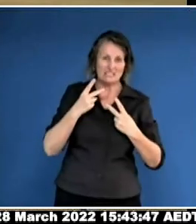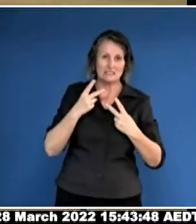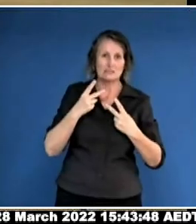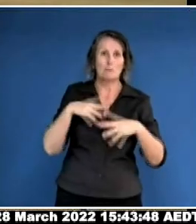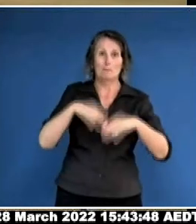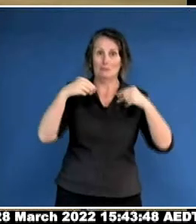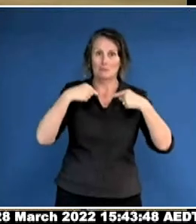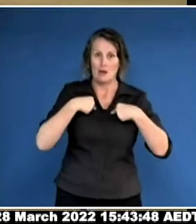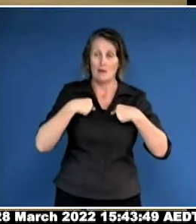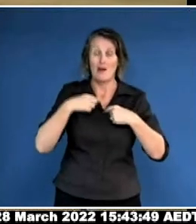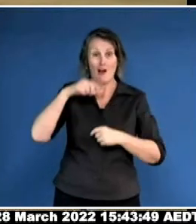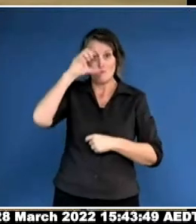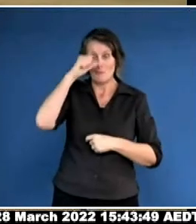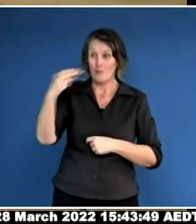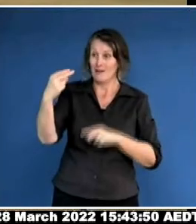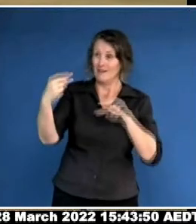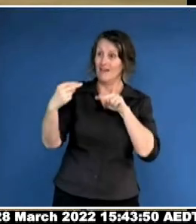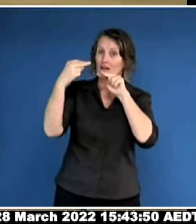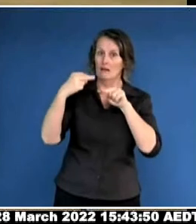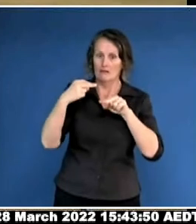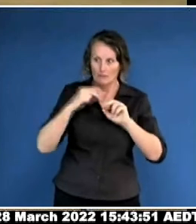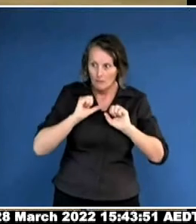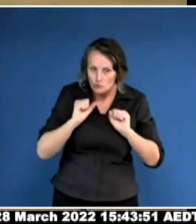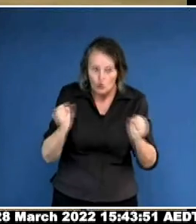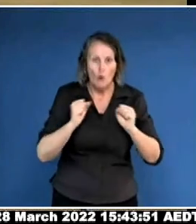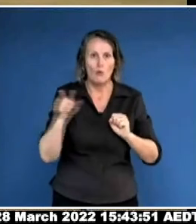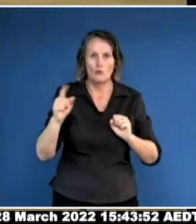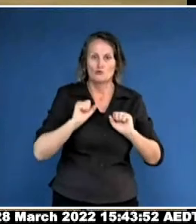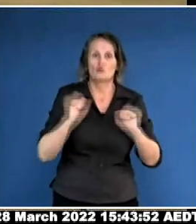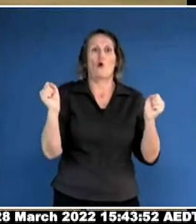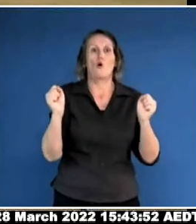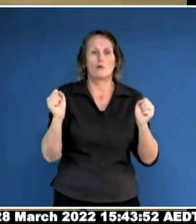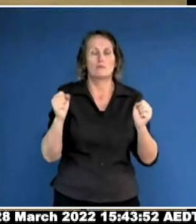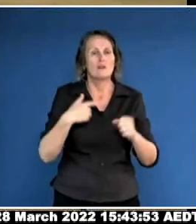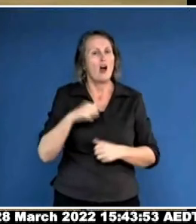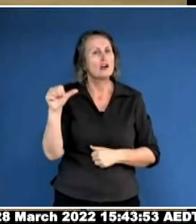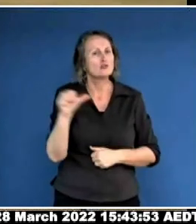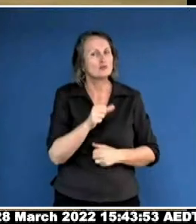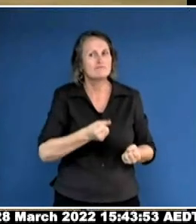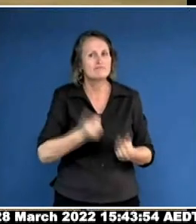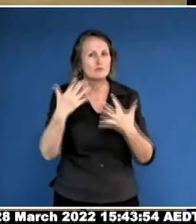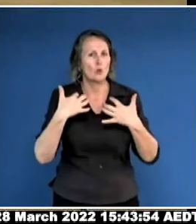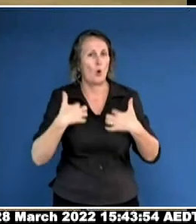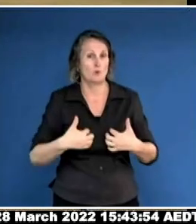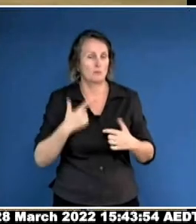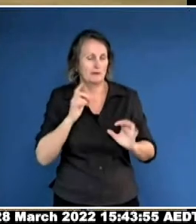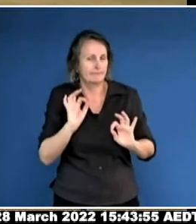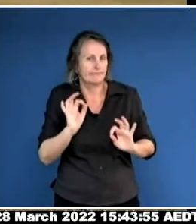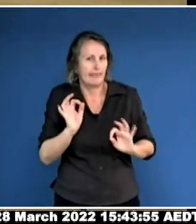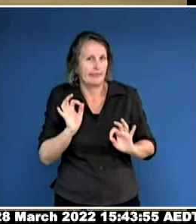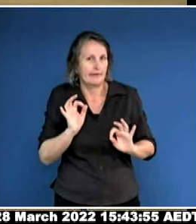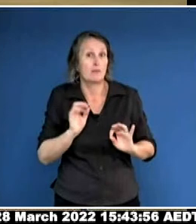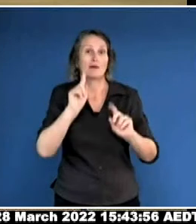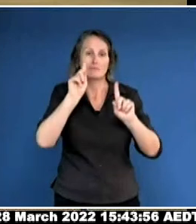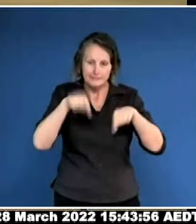my friends' faces. I probably should have gone to hospital, but I didn't. I went to the doctor the next day because I was covered